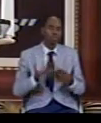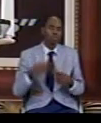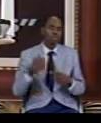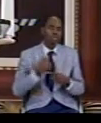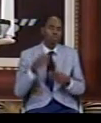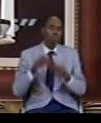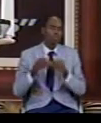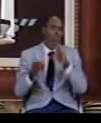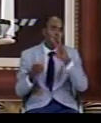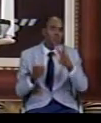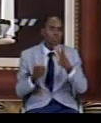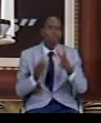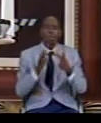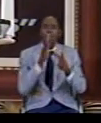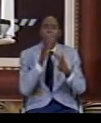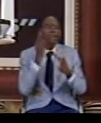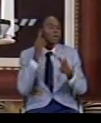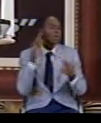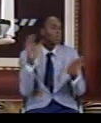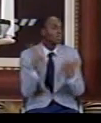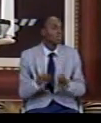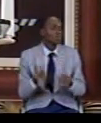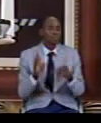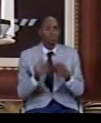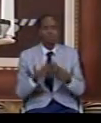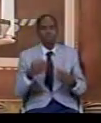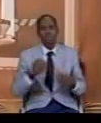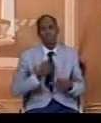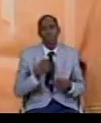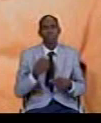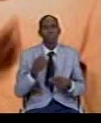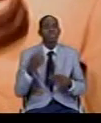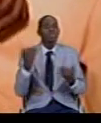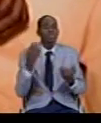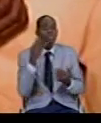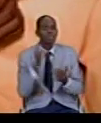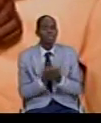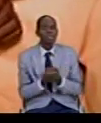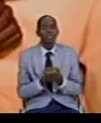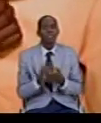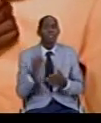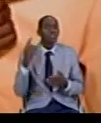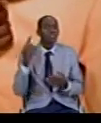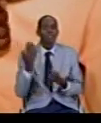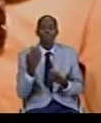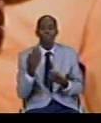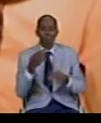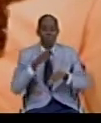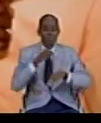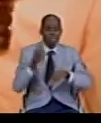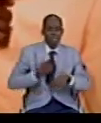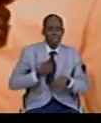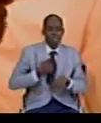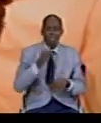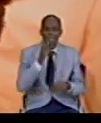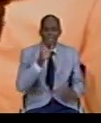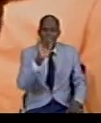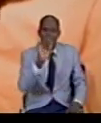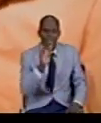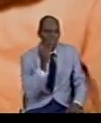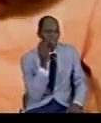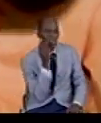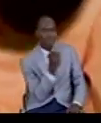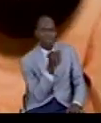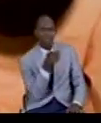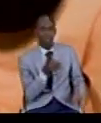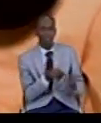two, be deaf to self. Self is saying, hey, I want you to do this. I want you to do that. I want